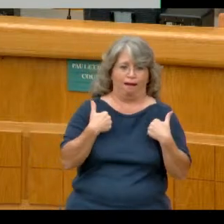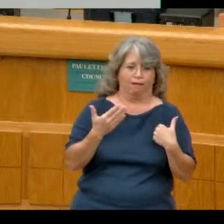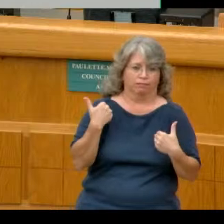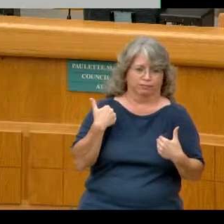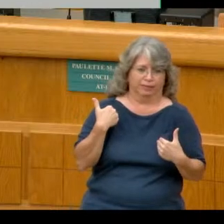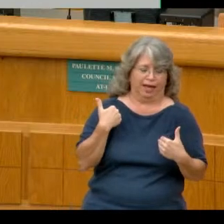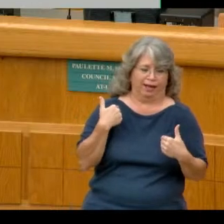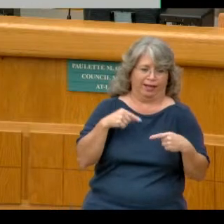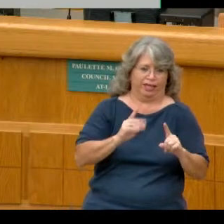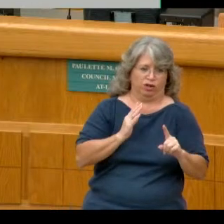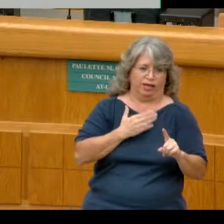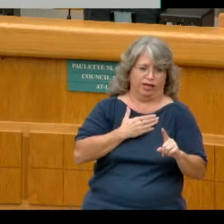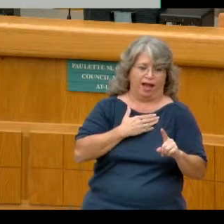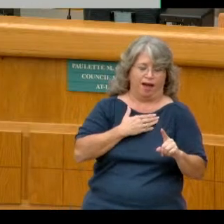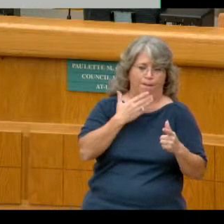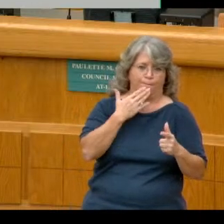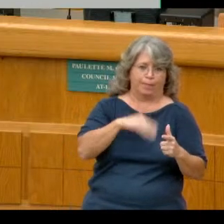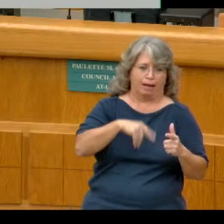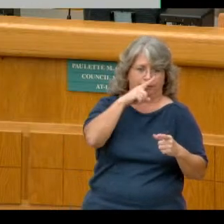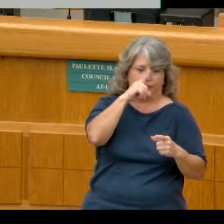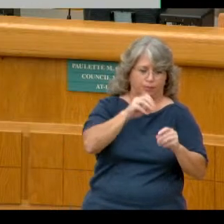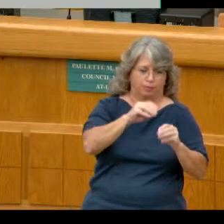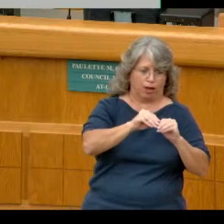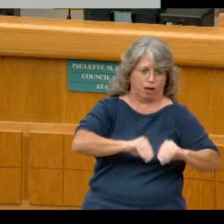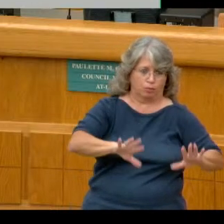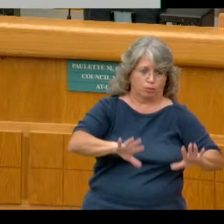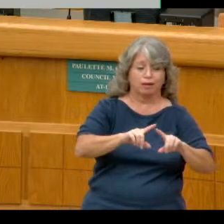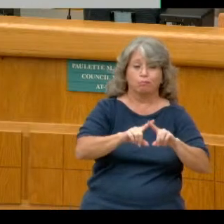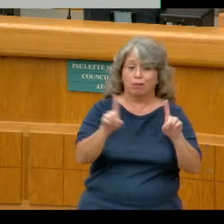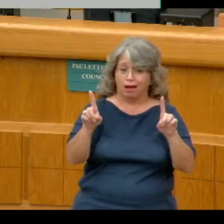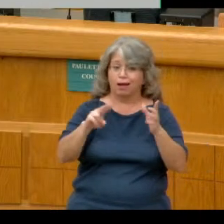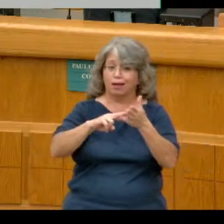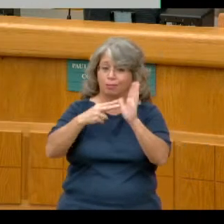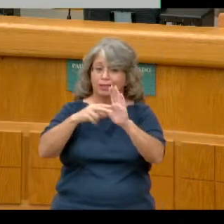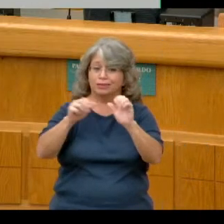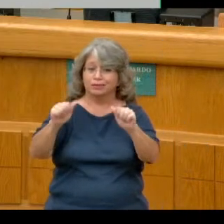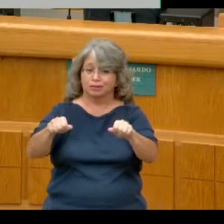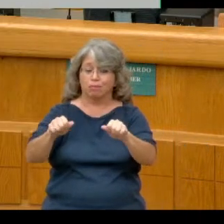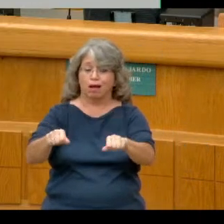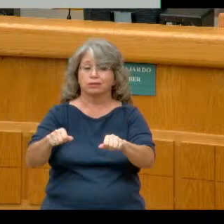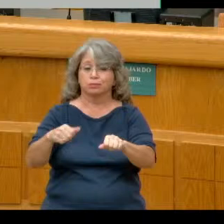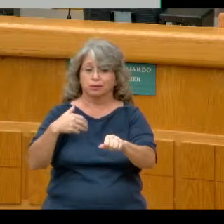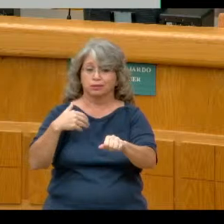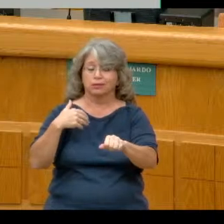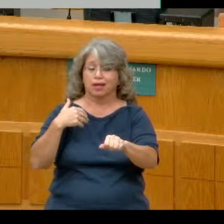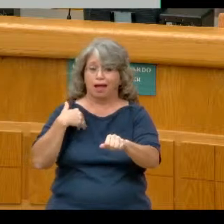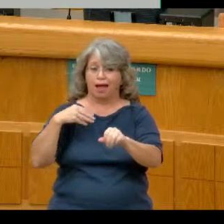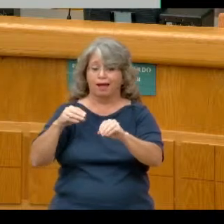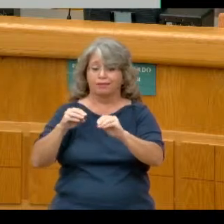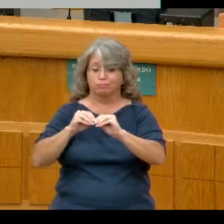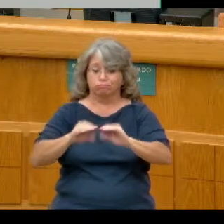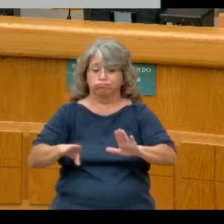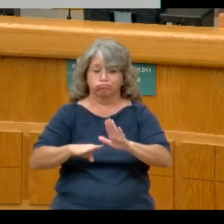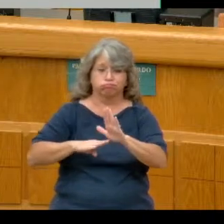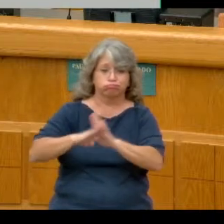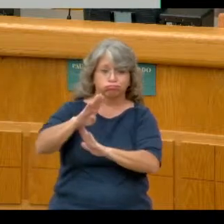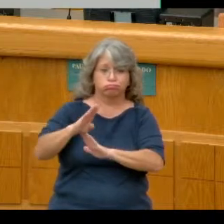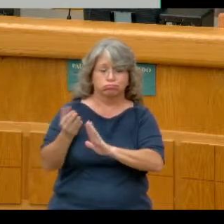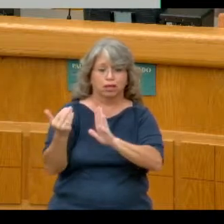it is possible for another outbreak to occur. If you look back to the summer, they also experienced an outbreak. It just wasn't quite as big as ours.